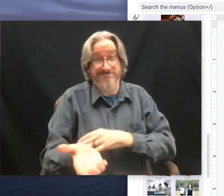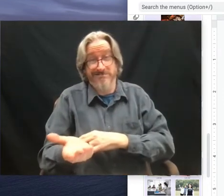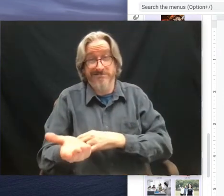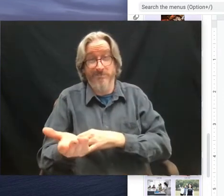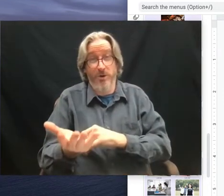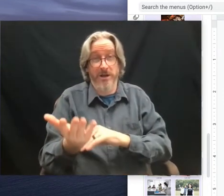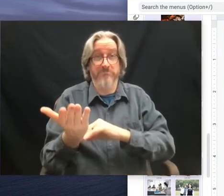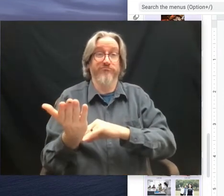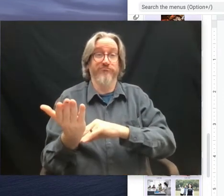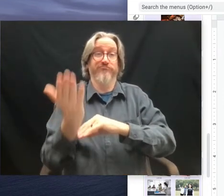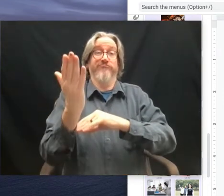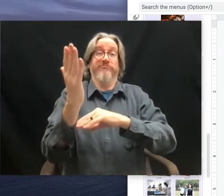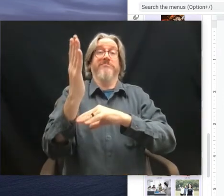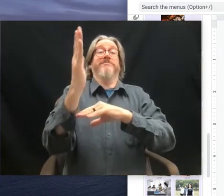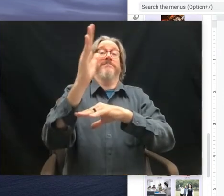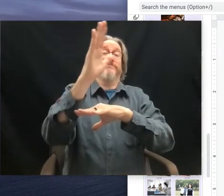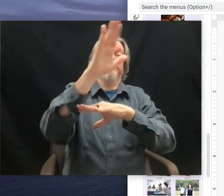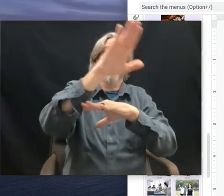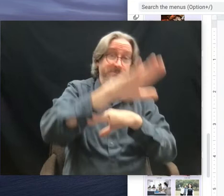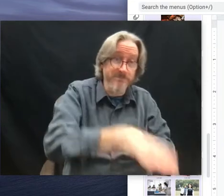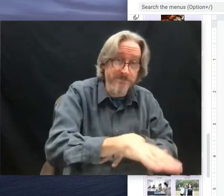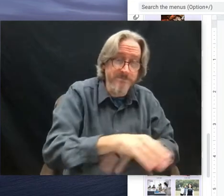time, morning,